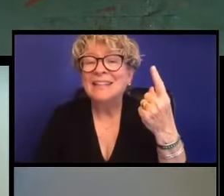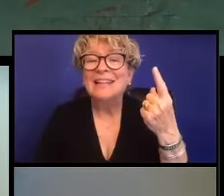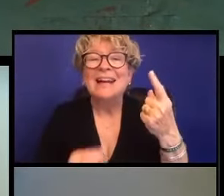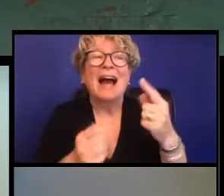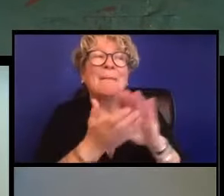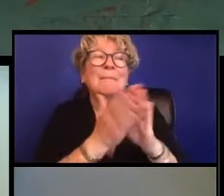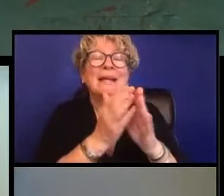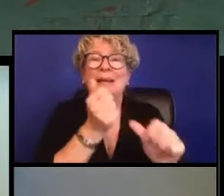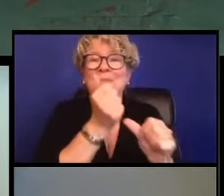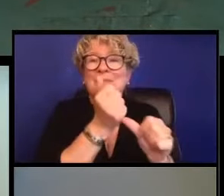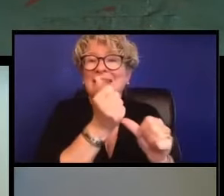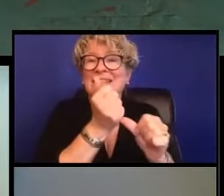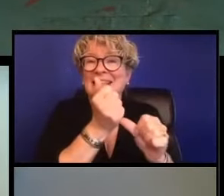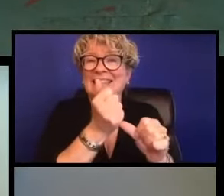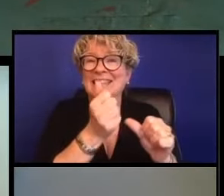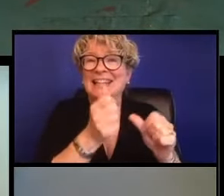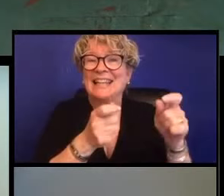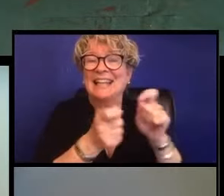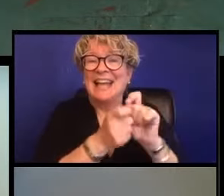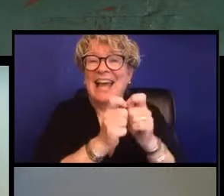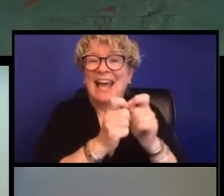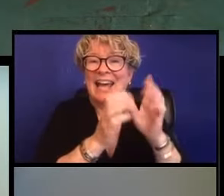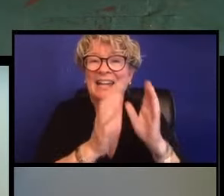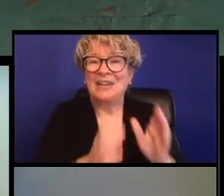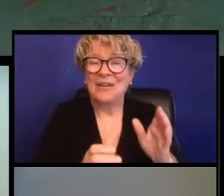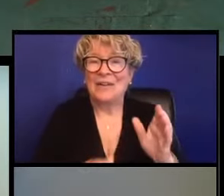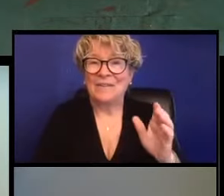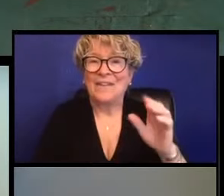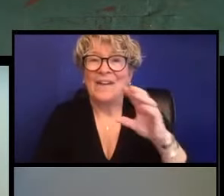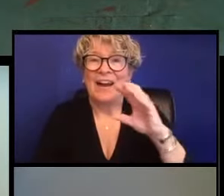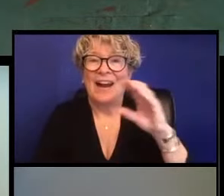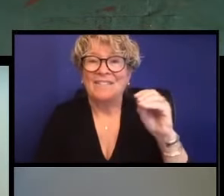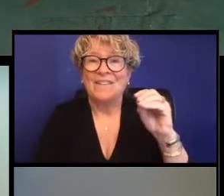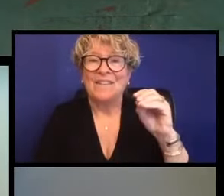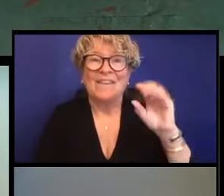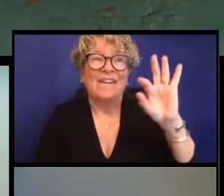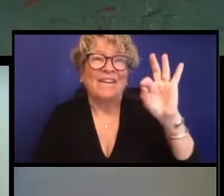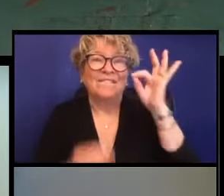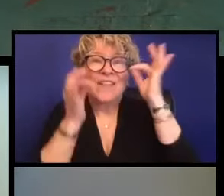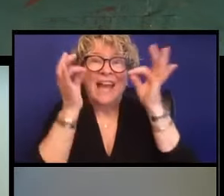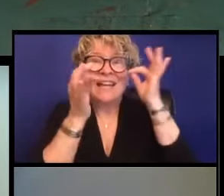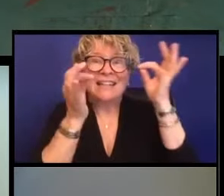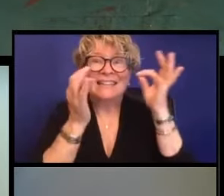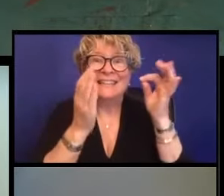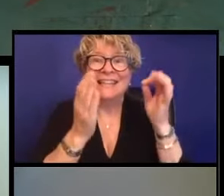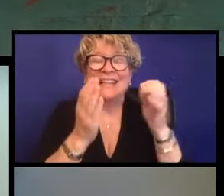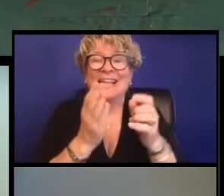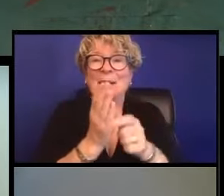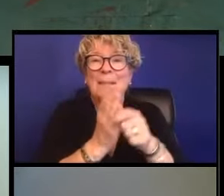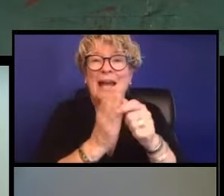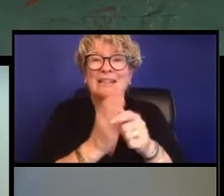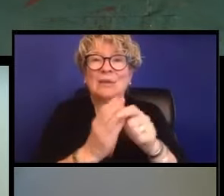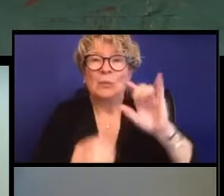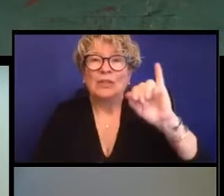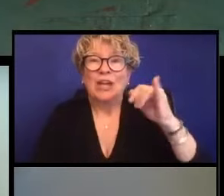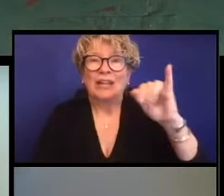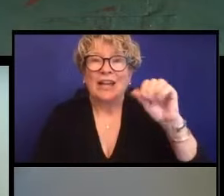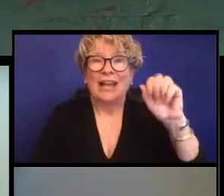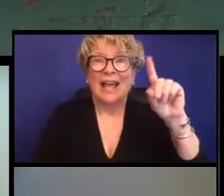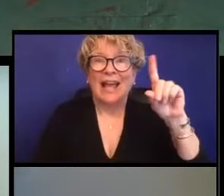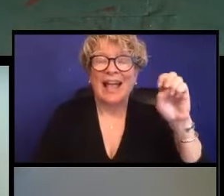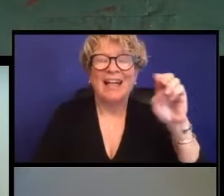editor of Fantasy Magazine, working with JJA and, you know, just reading slush and loving it.